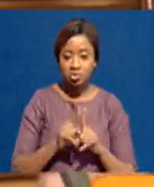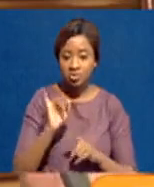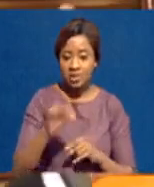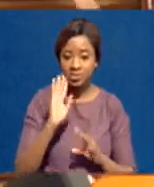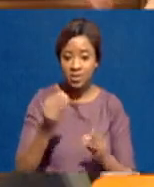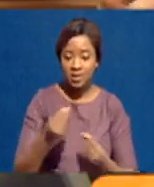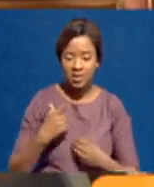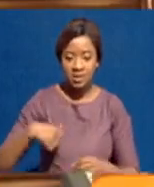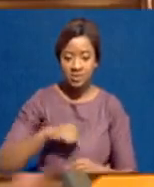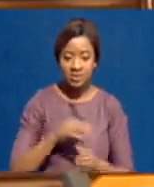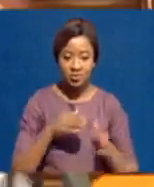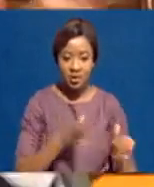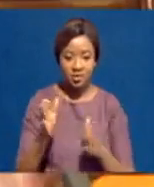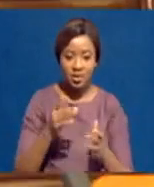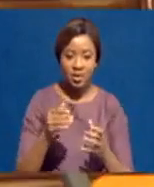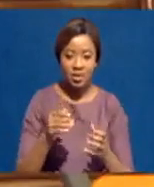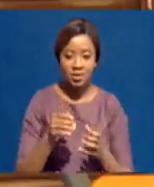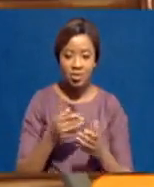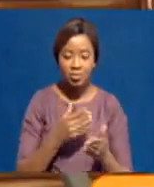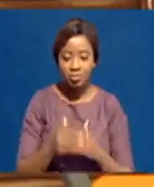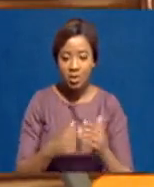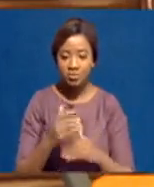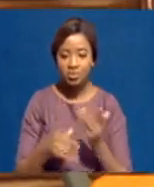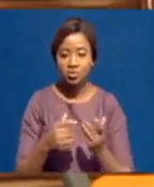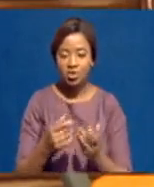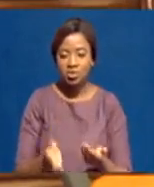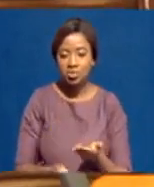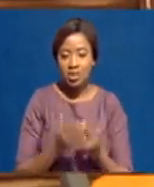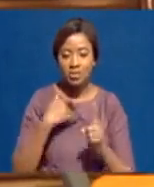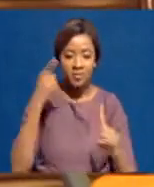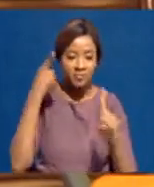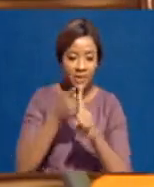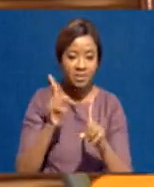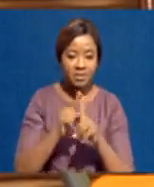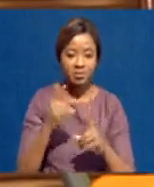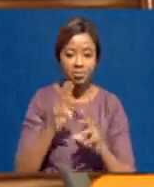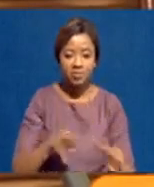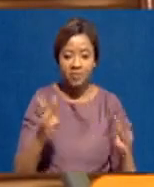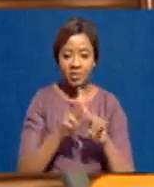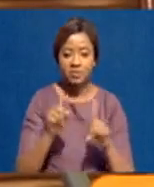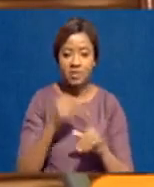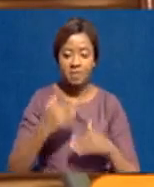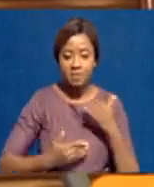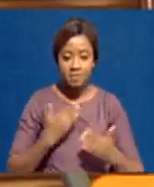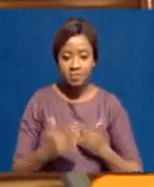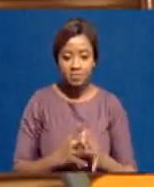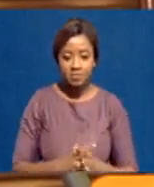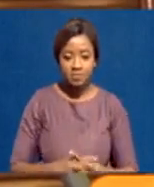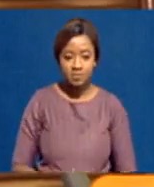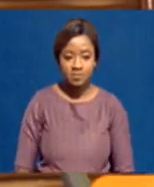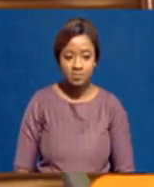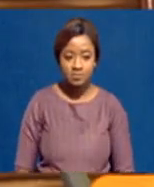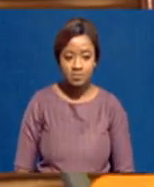a way to be able to build that whole purpose, values, and behavior as we integrate them into the